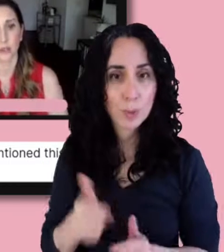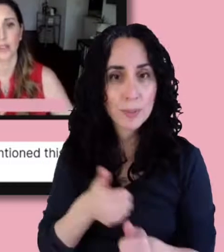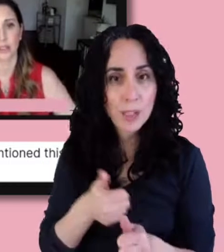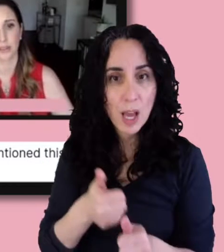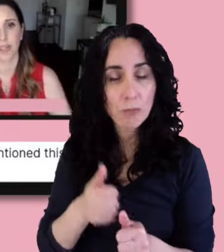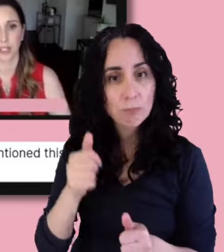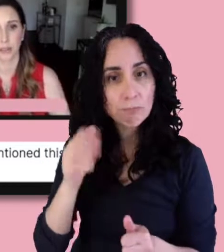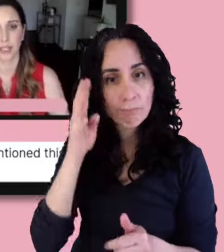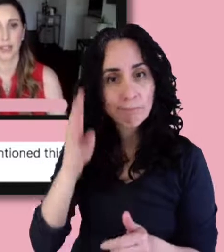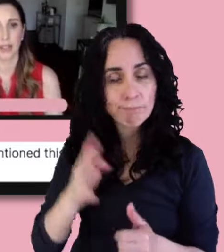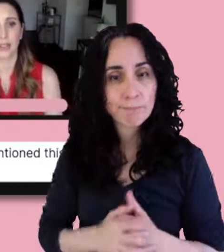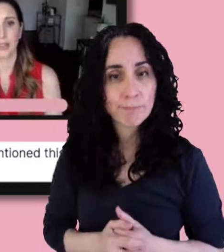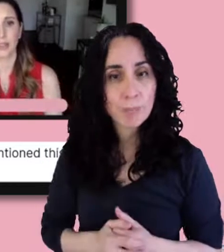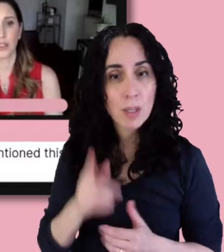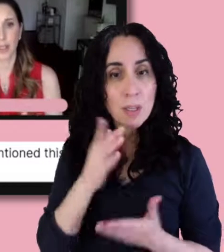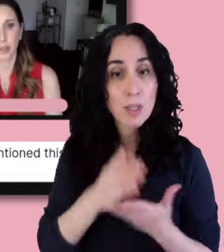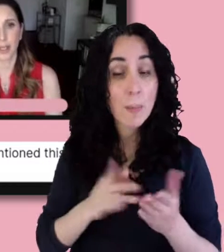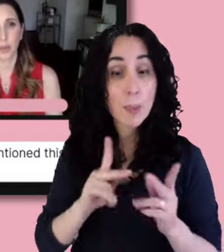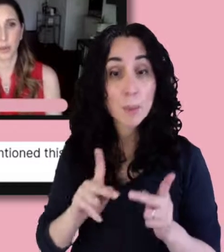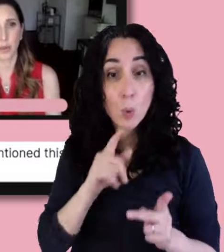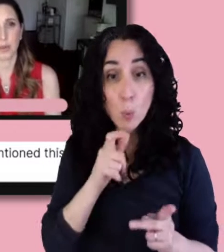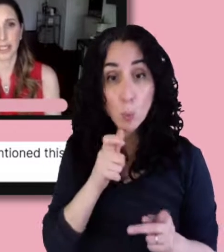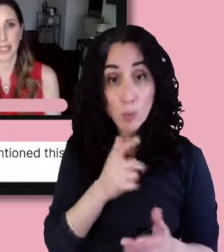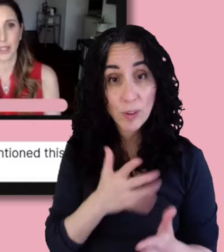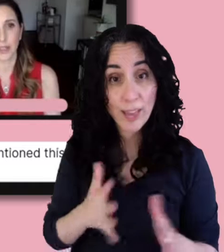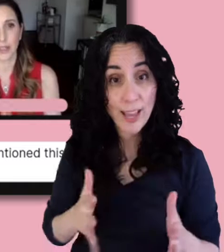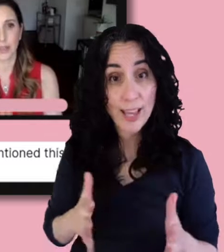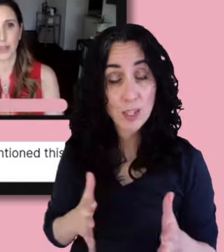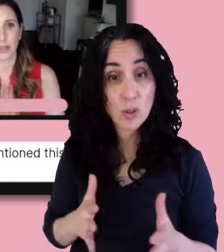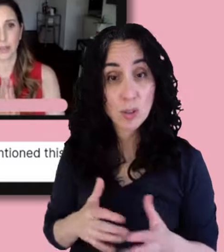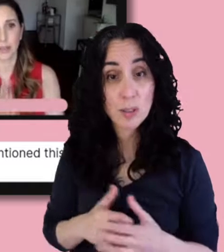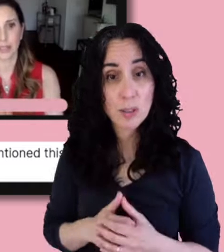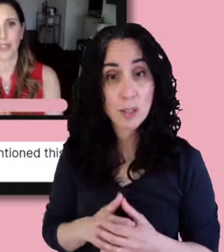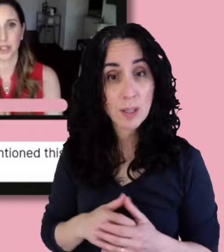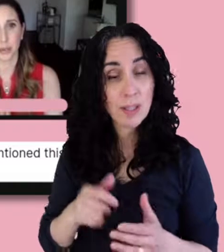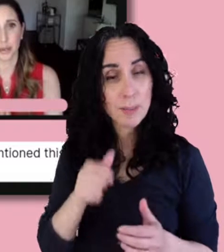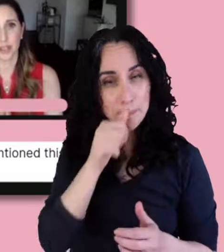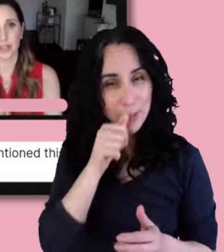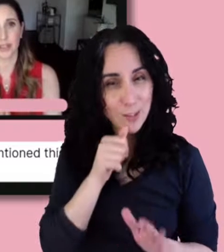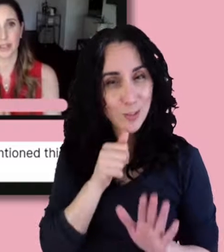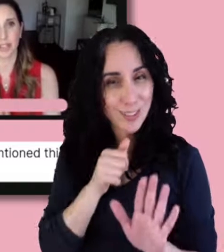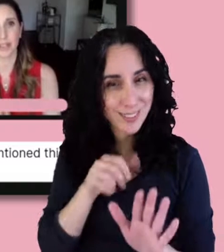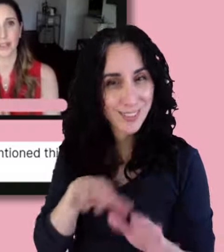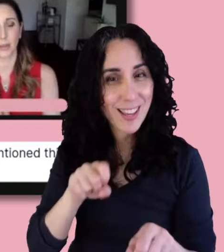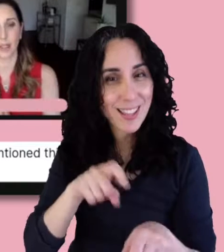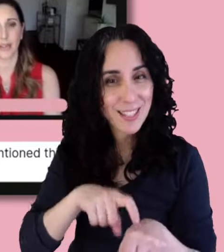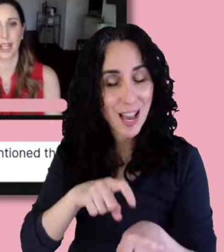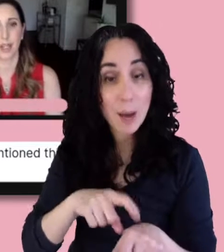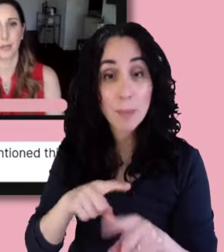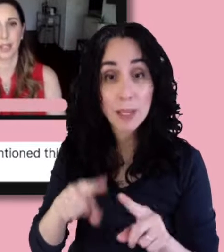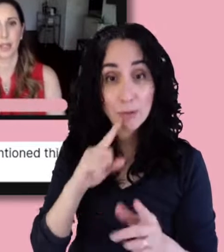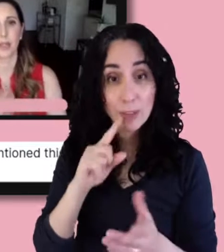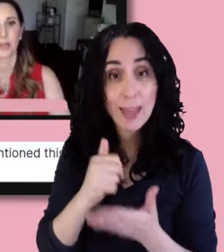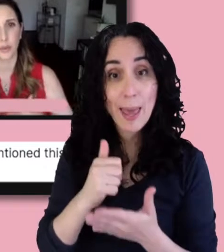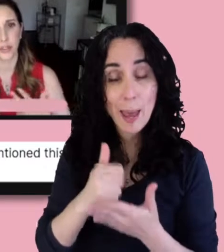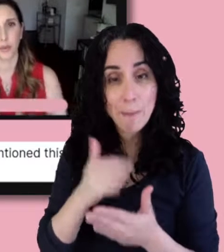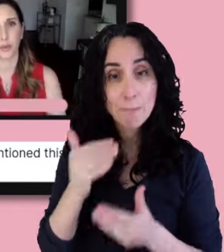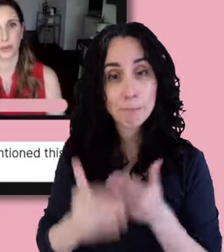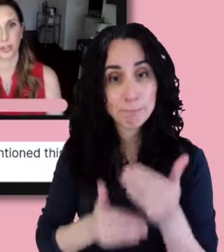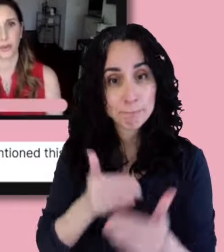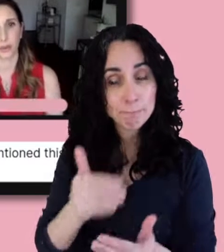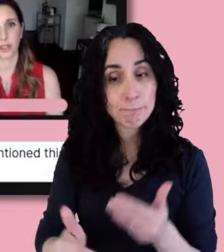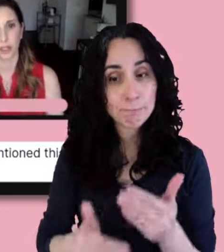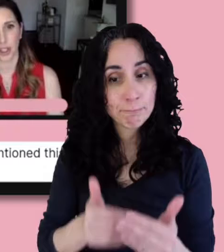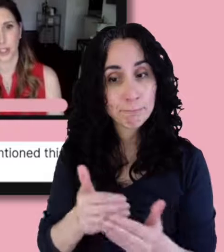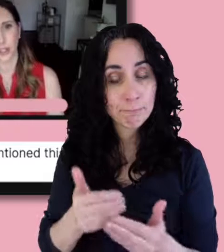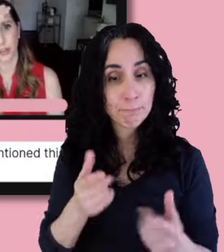also in self-containment. For some people who are really anxious, just be patient with this. It does take a little bit of time. But if you stick with it,